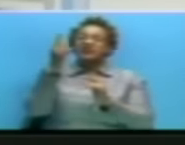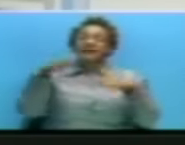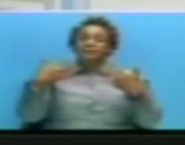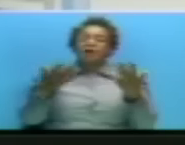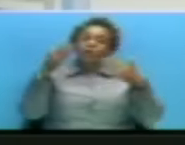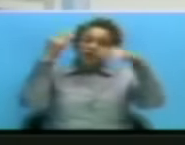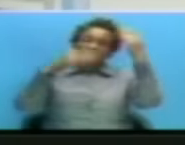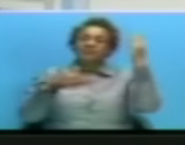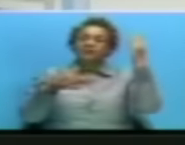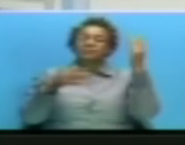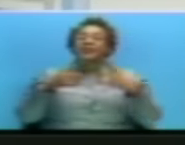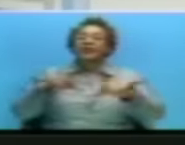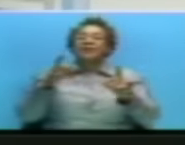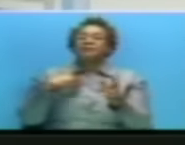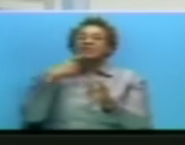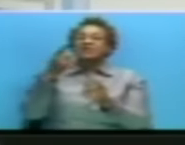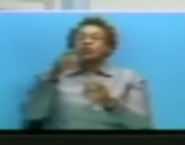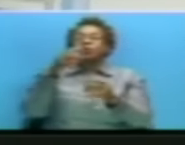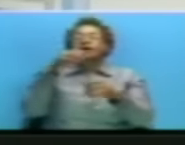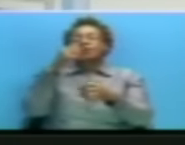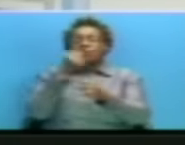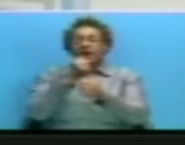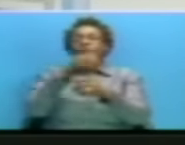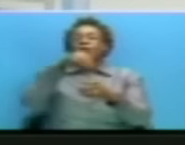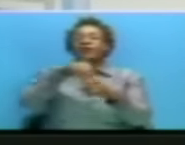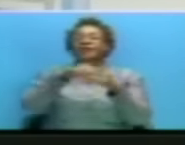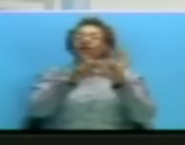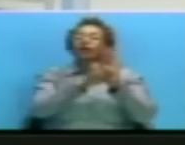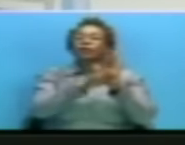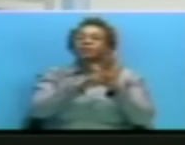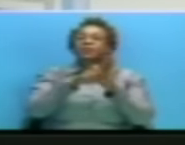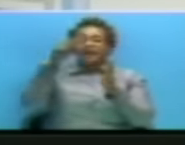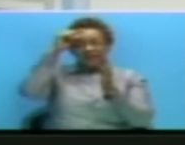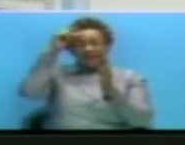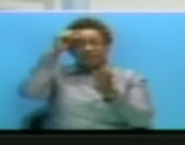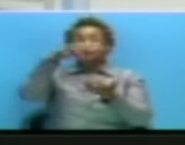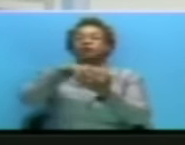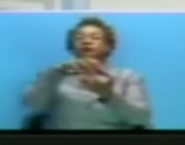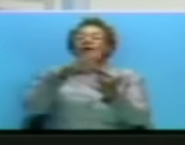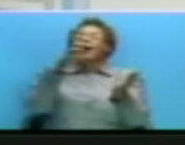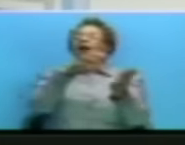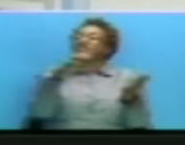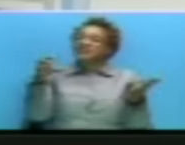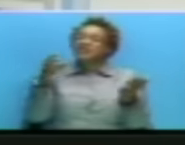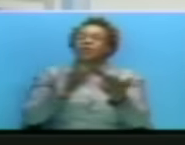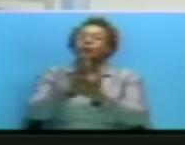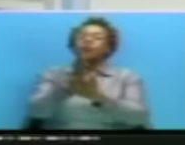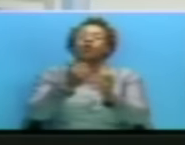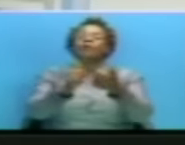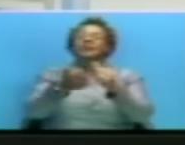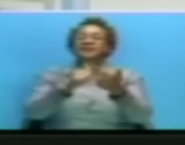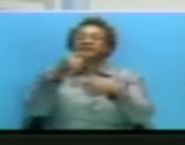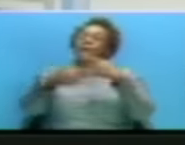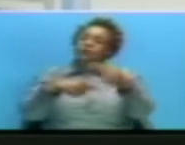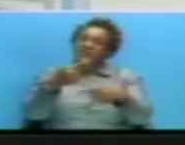qualifications, let me say we operate within the law. Government positions are advertised through competitive